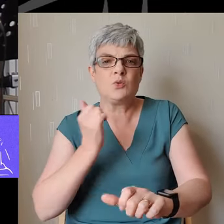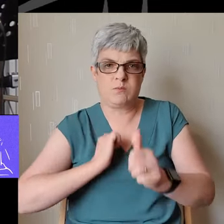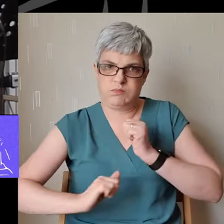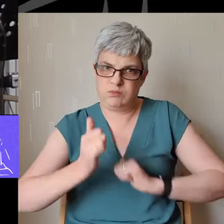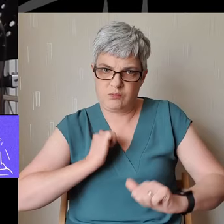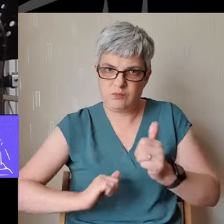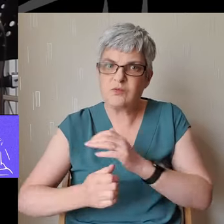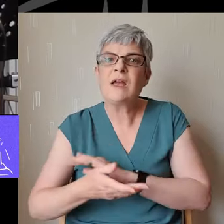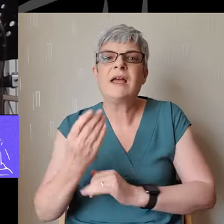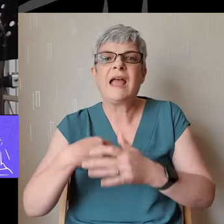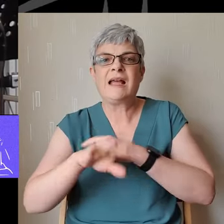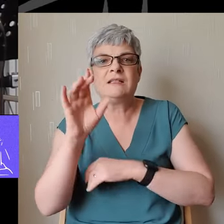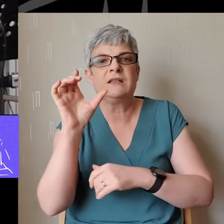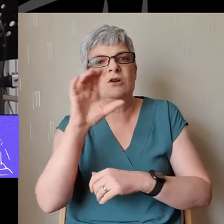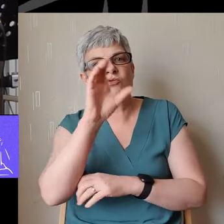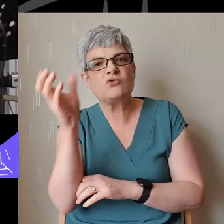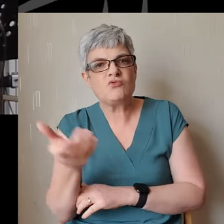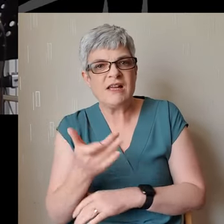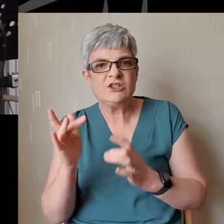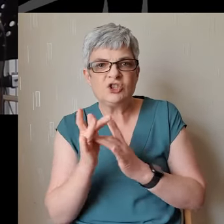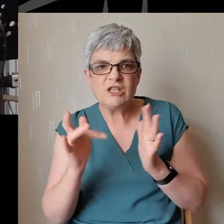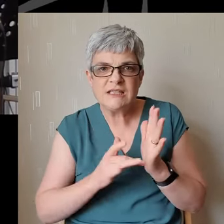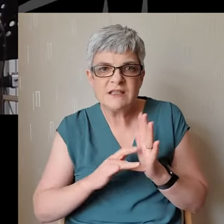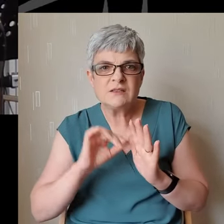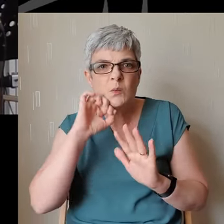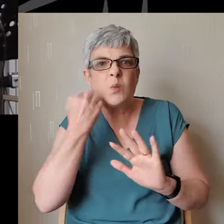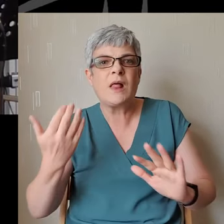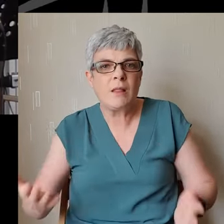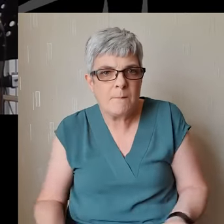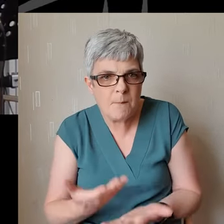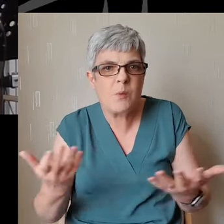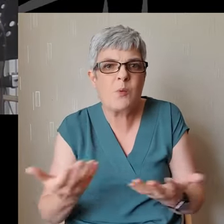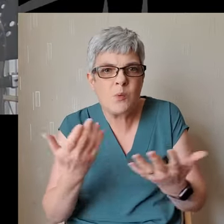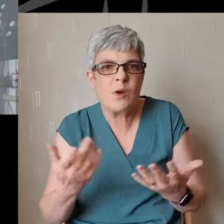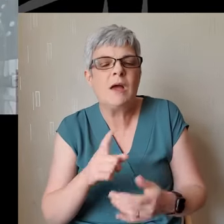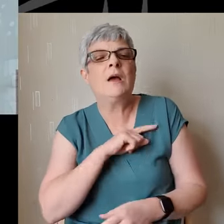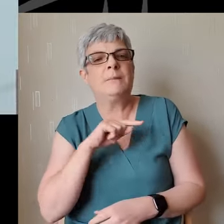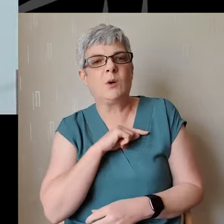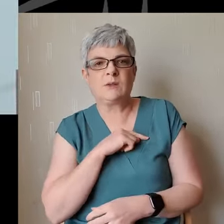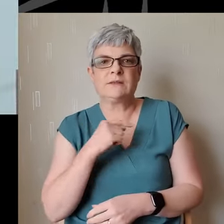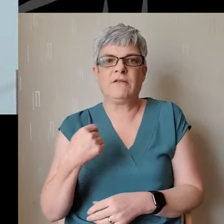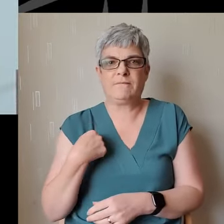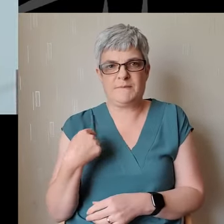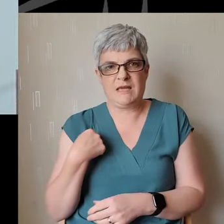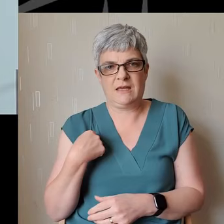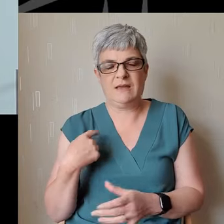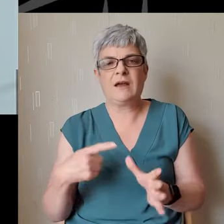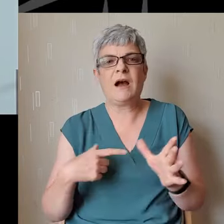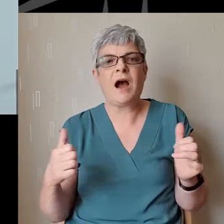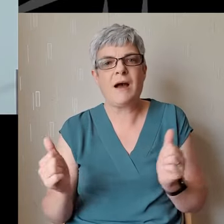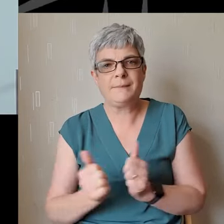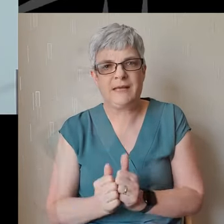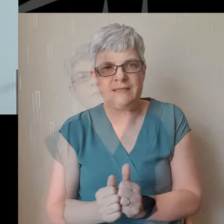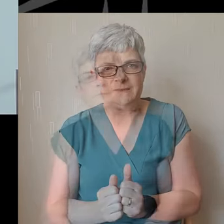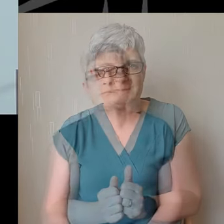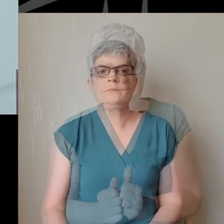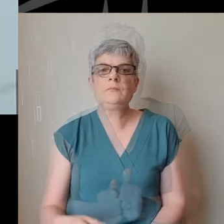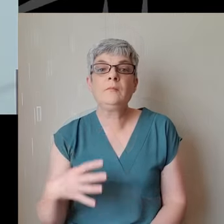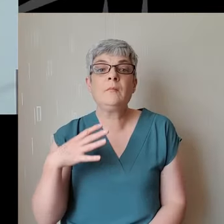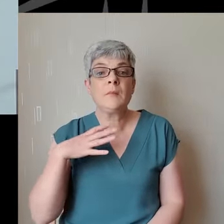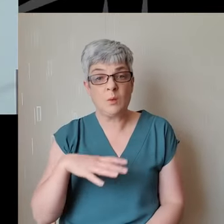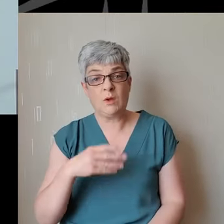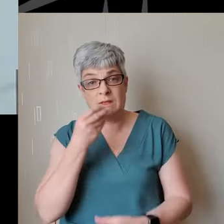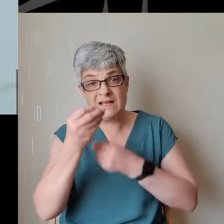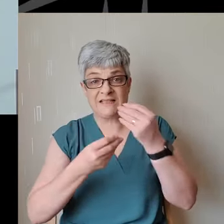will abound on account of me. Amen. I want to highlight two things from